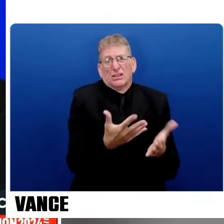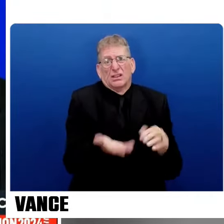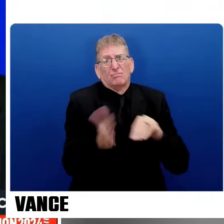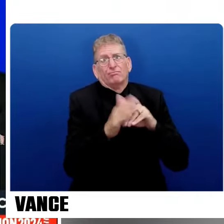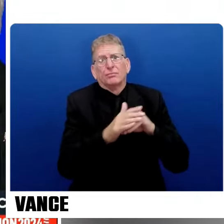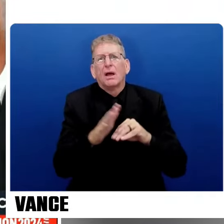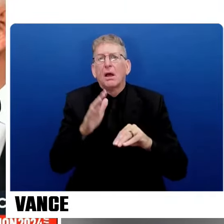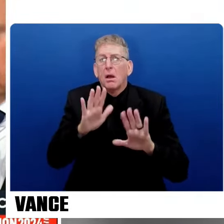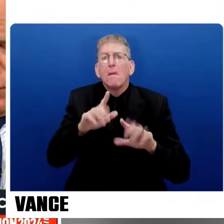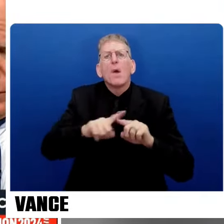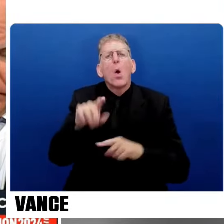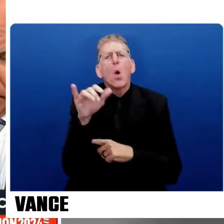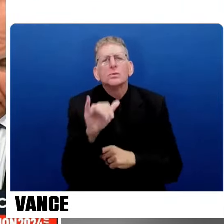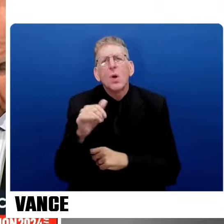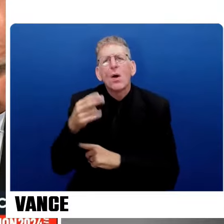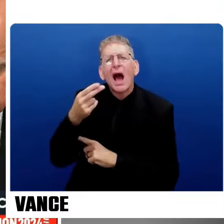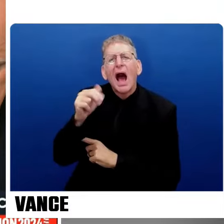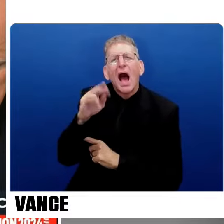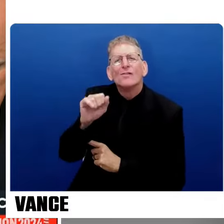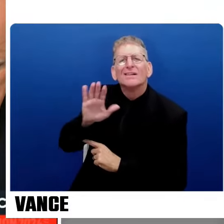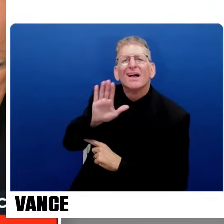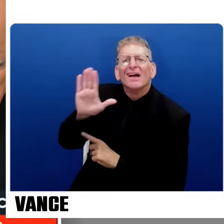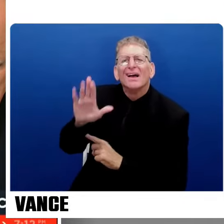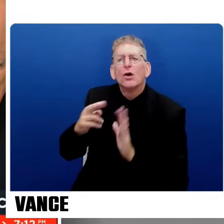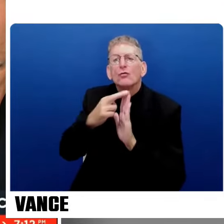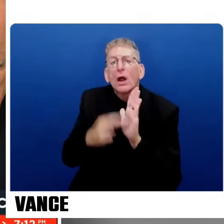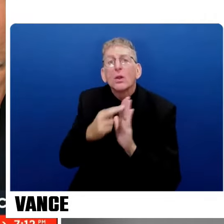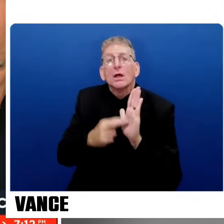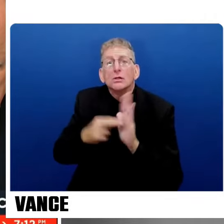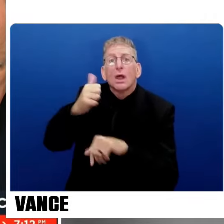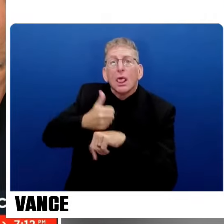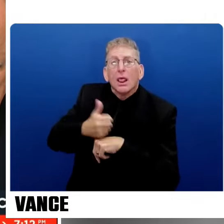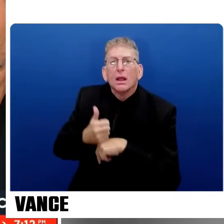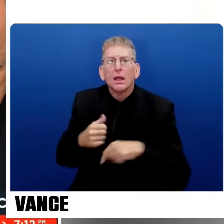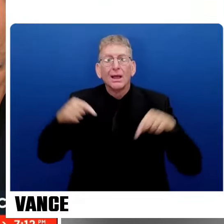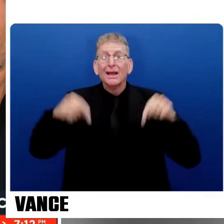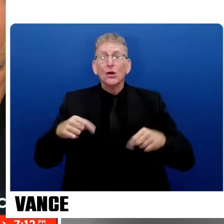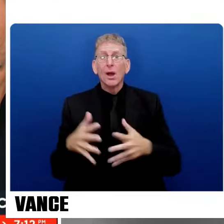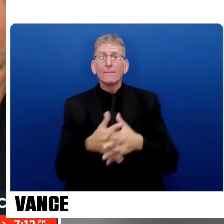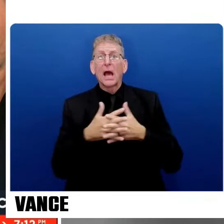are a country of builders. We're a country of doers. We're a country of explorers.